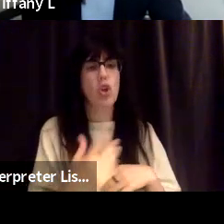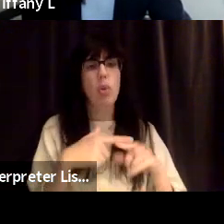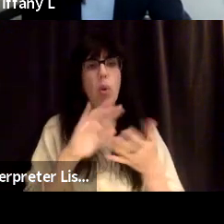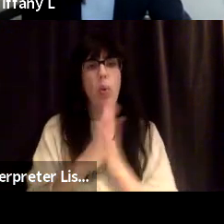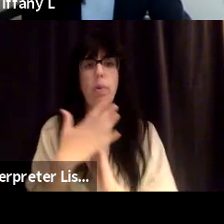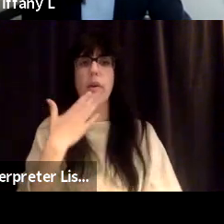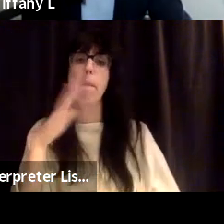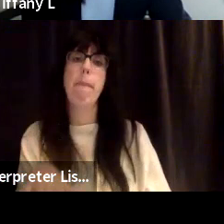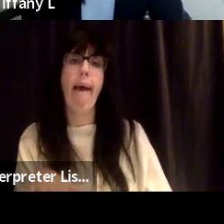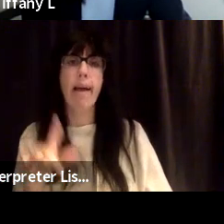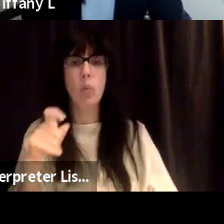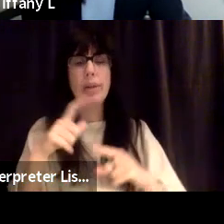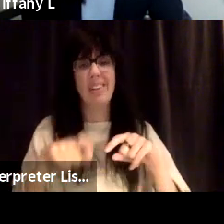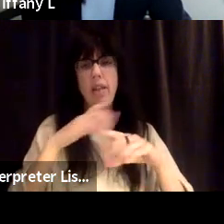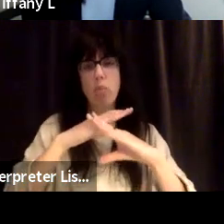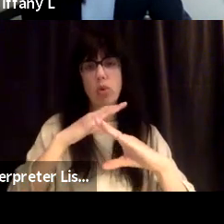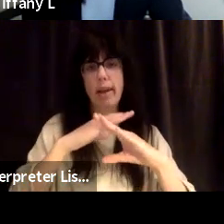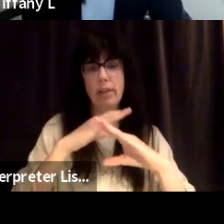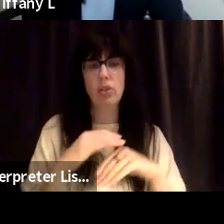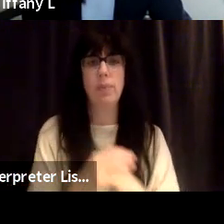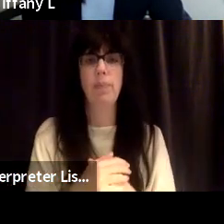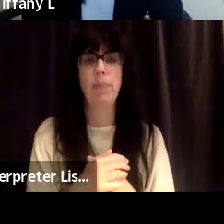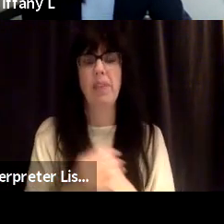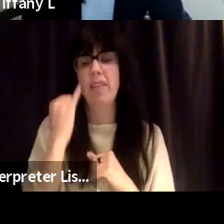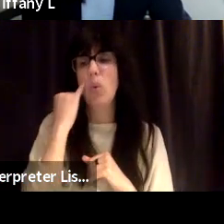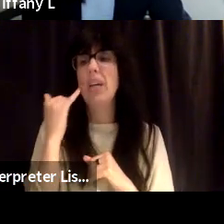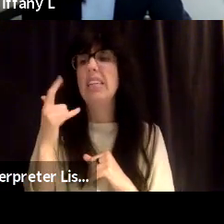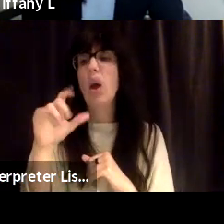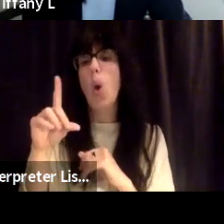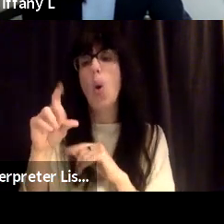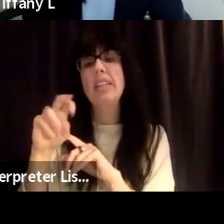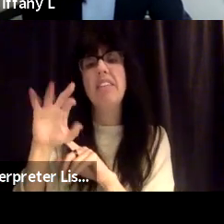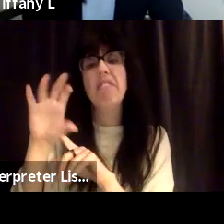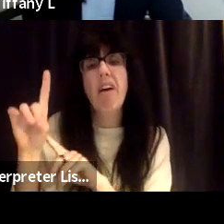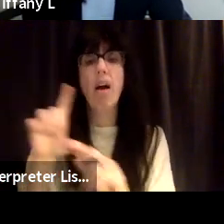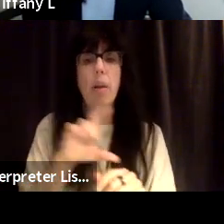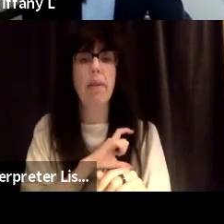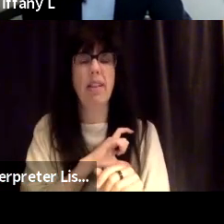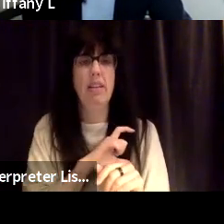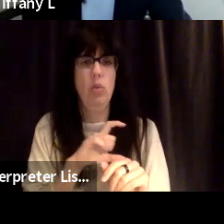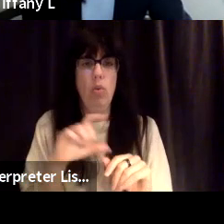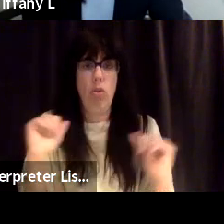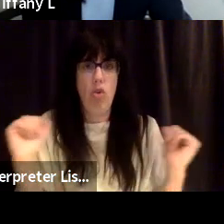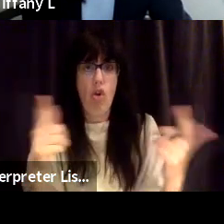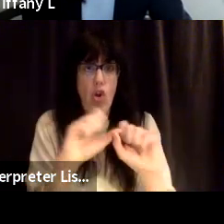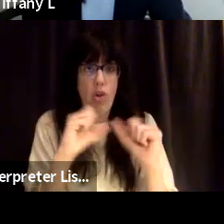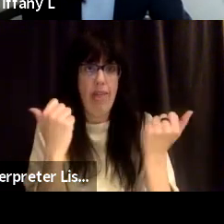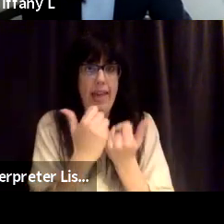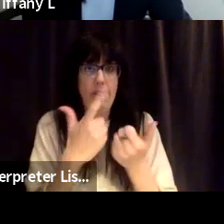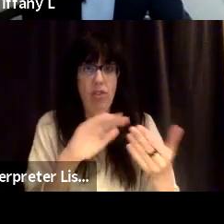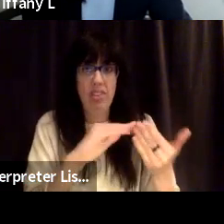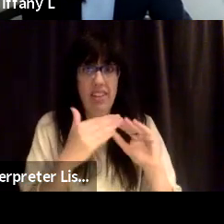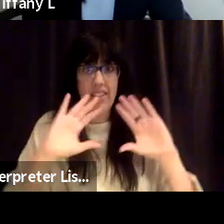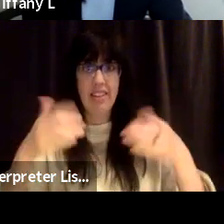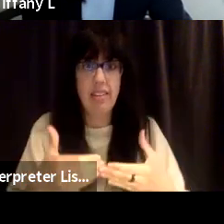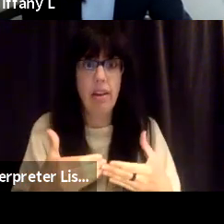need that protection. And to say, let's defund the police when every other agency in this city is growing larger and